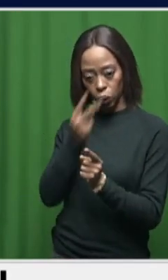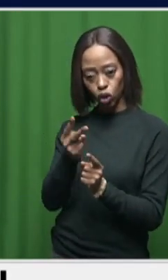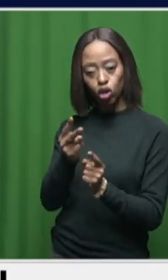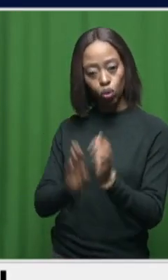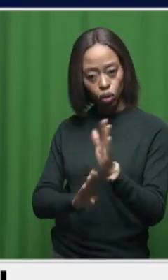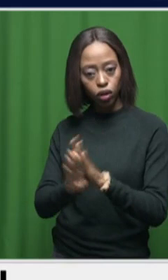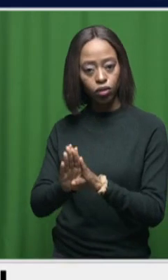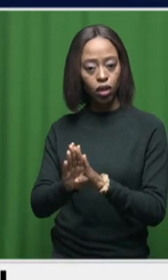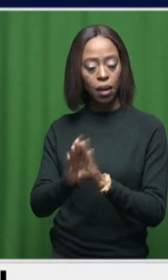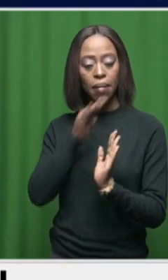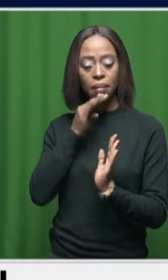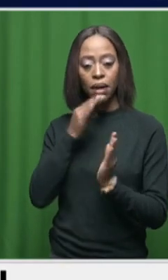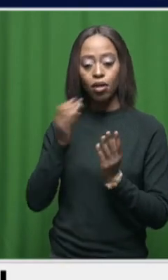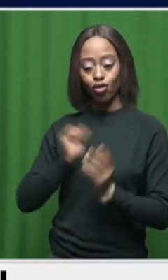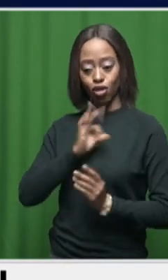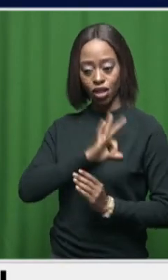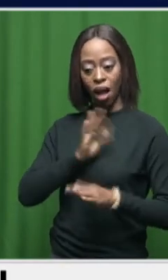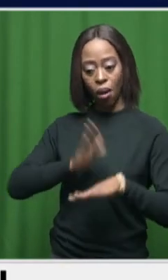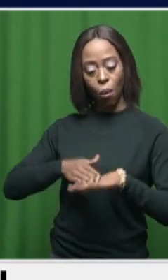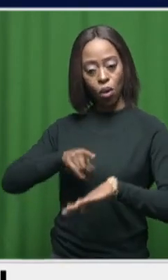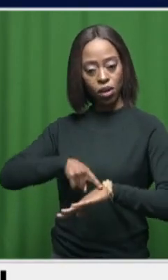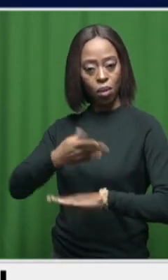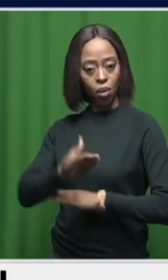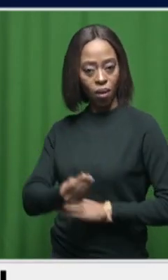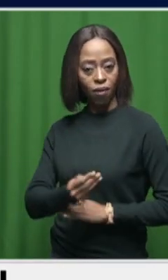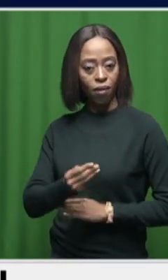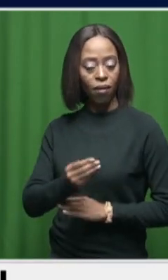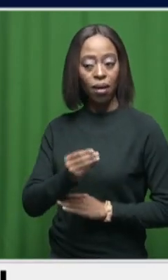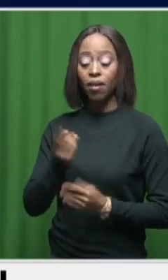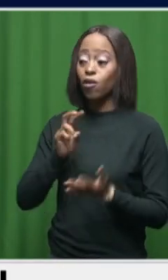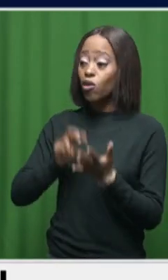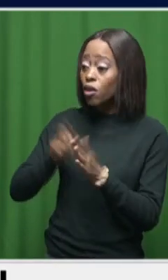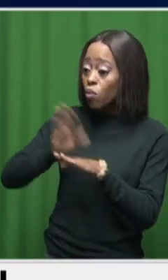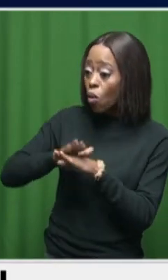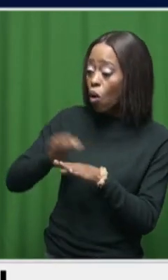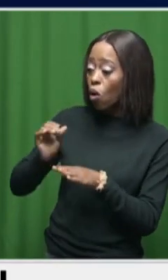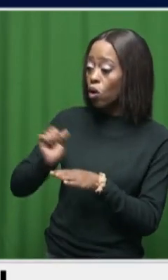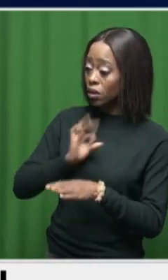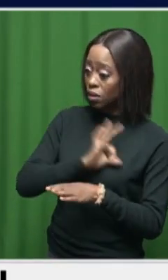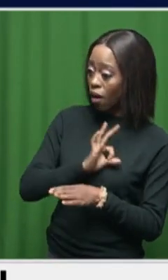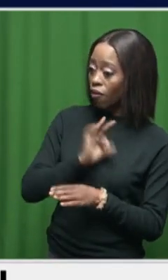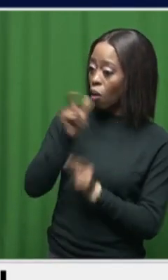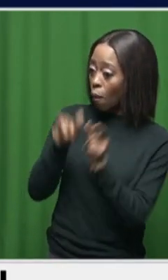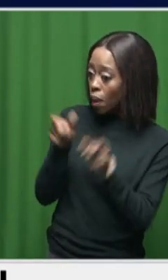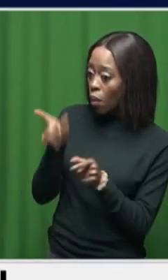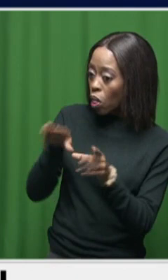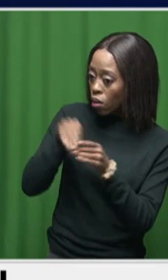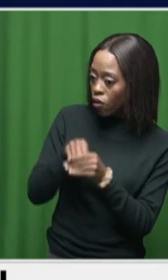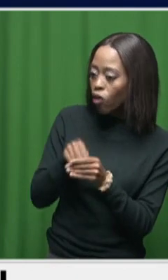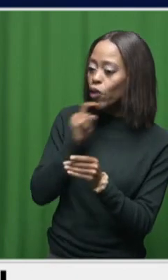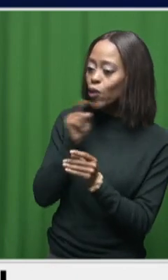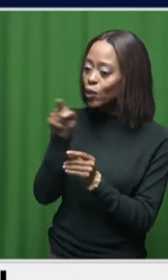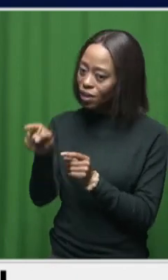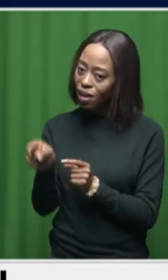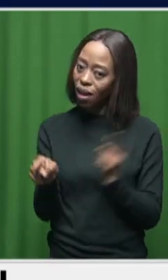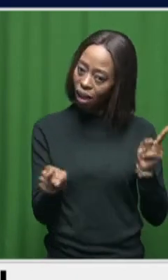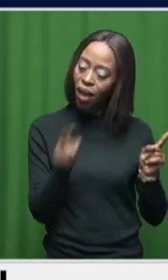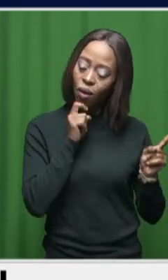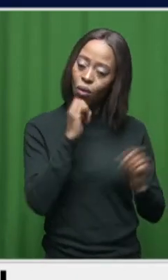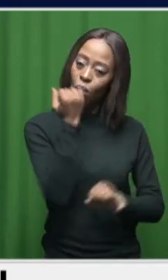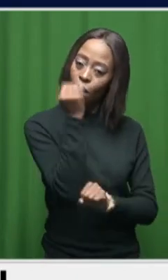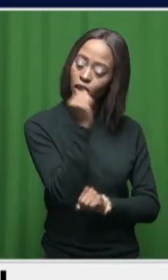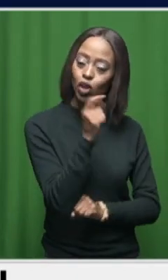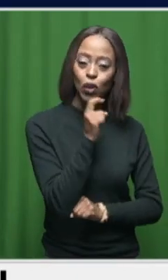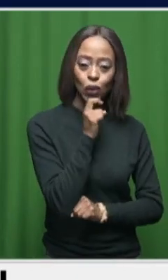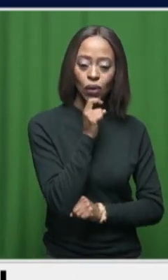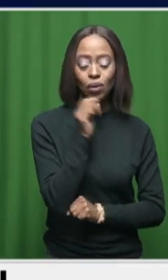will change. It will free up your human, where you actually need more of human involvement, certain processes, and you can actually utilize it more. So I think it is something that will